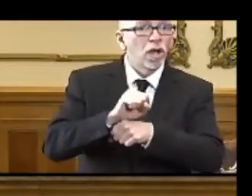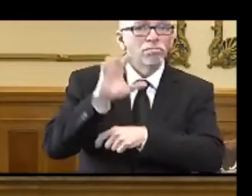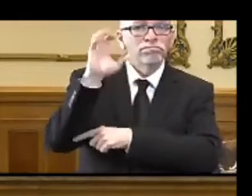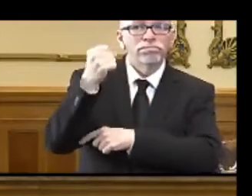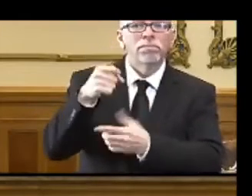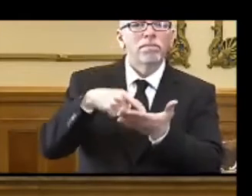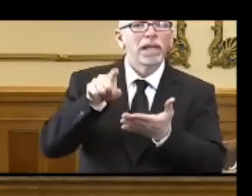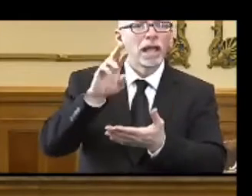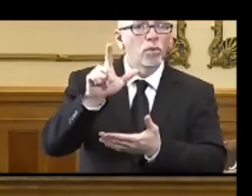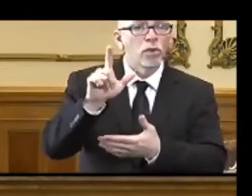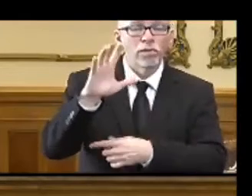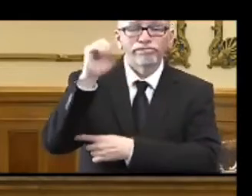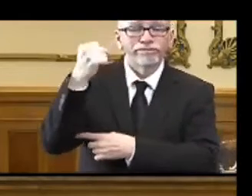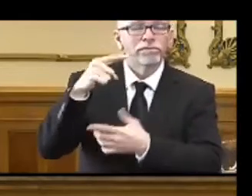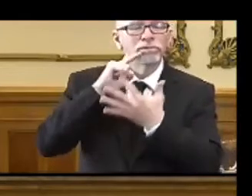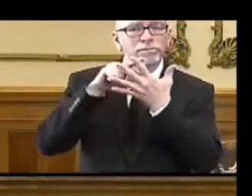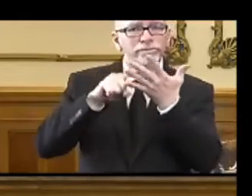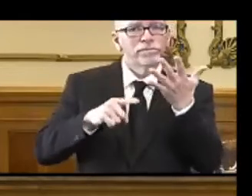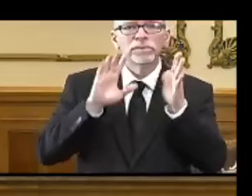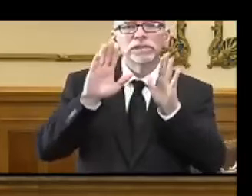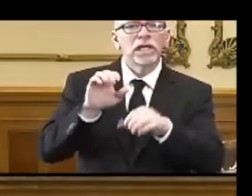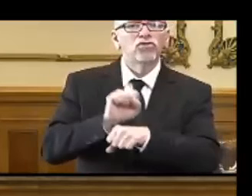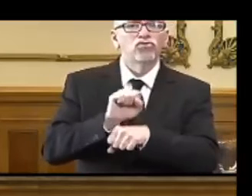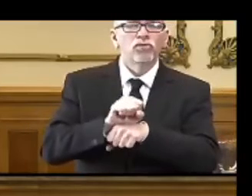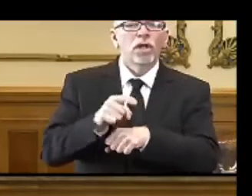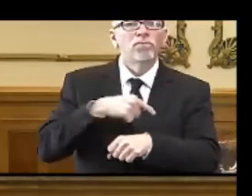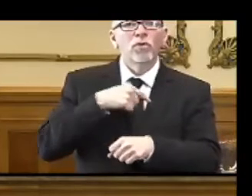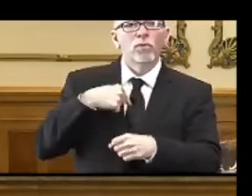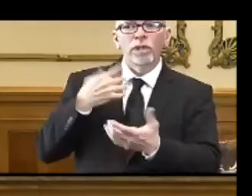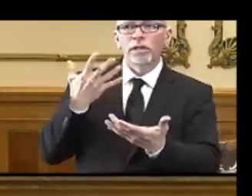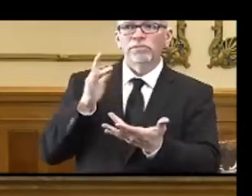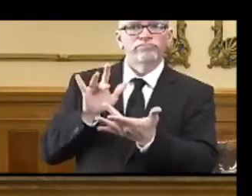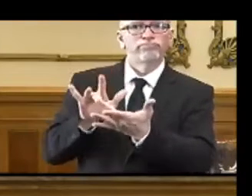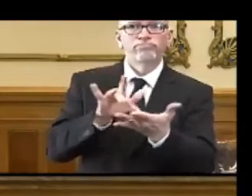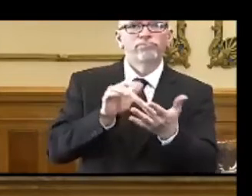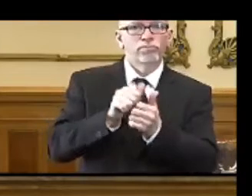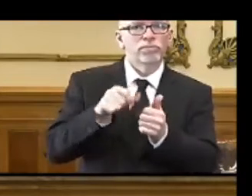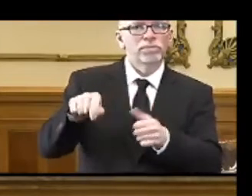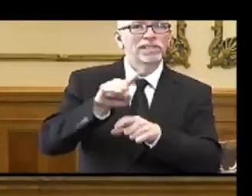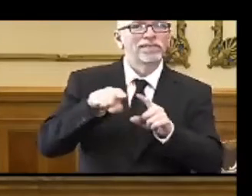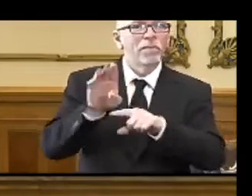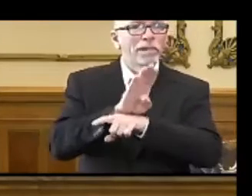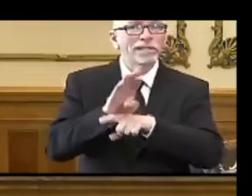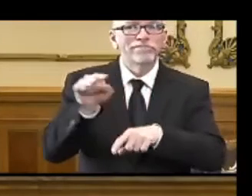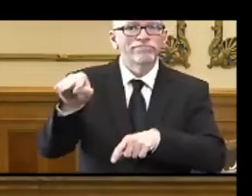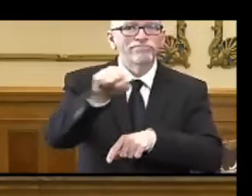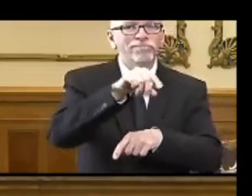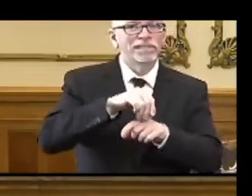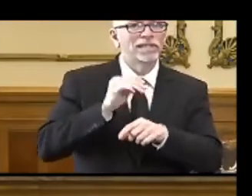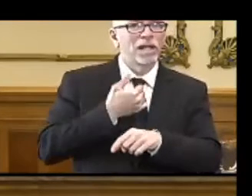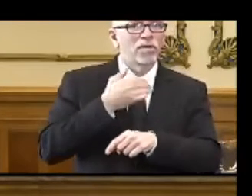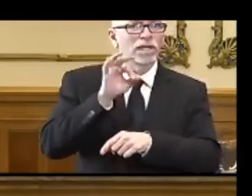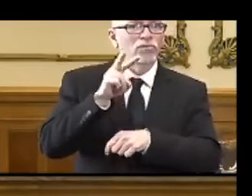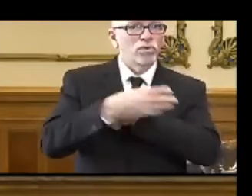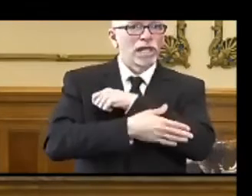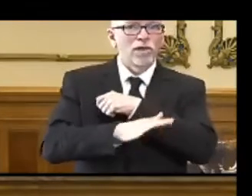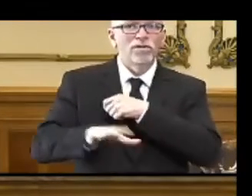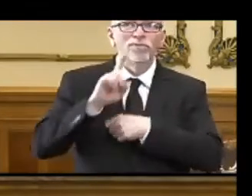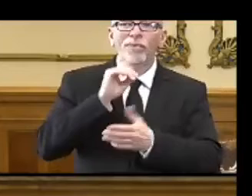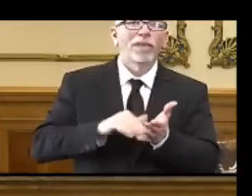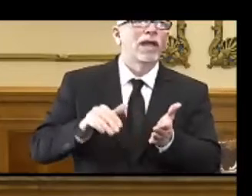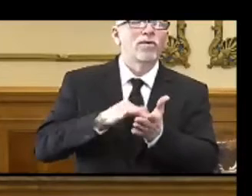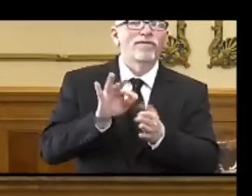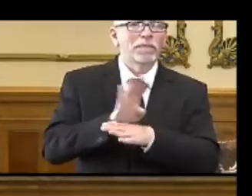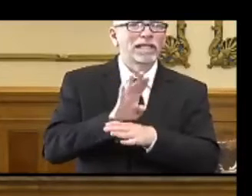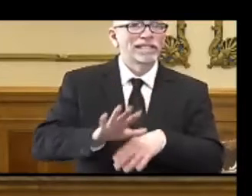payroll, doing outstanding jobs. So we have been reaching out on a regular basis to businesses all across our 92 counties, thousands. We've